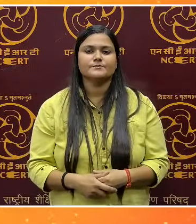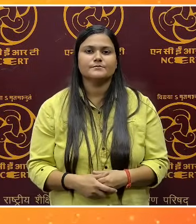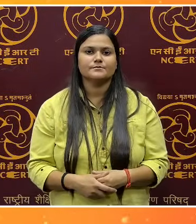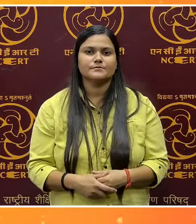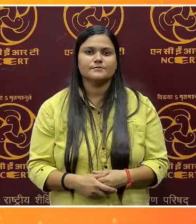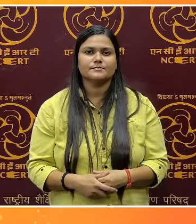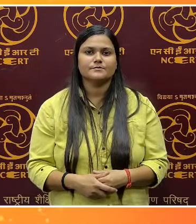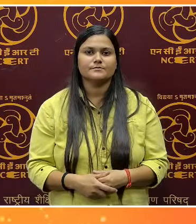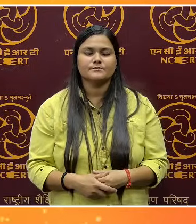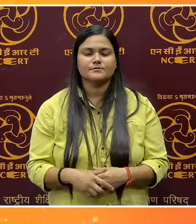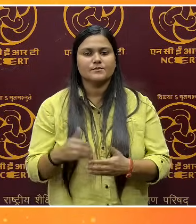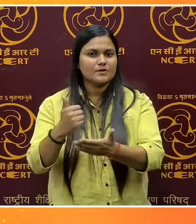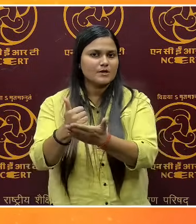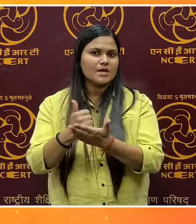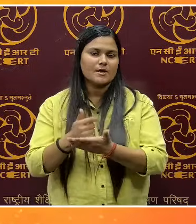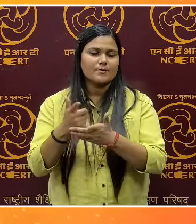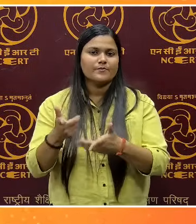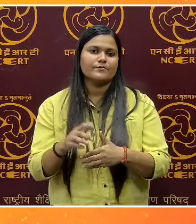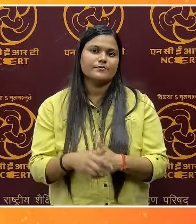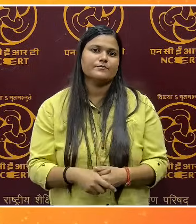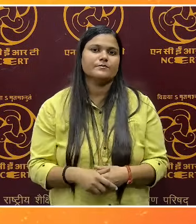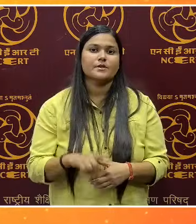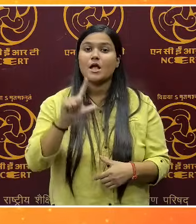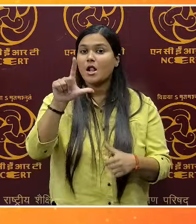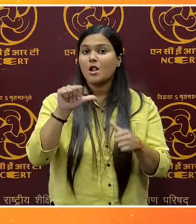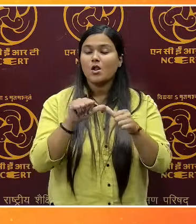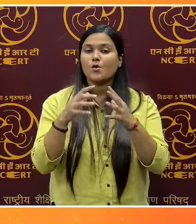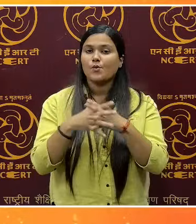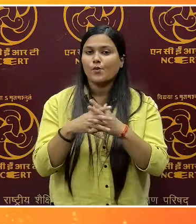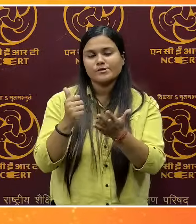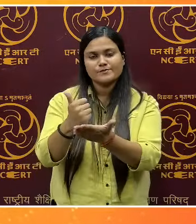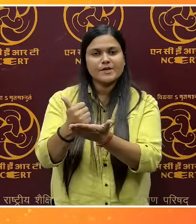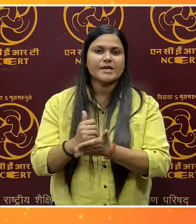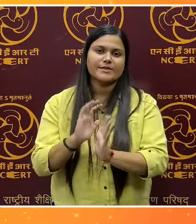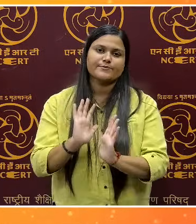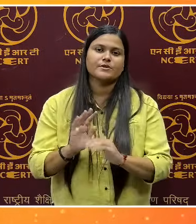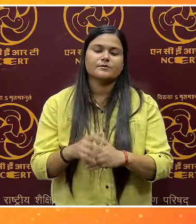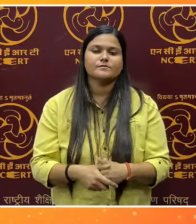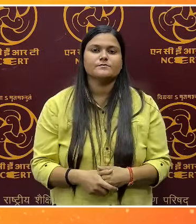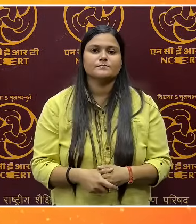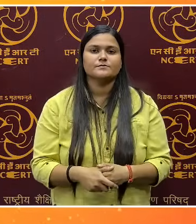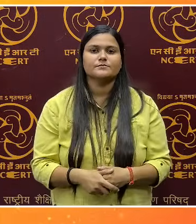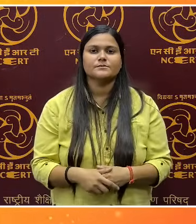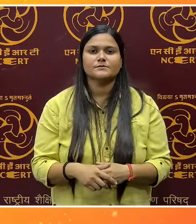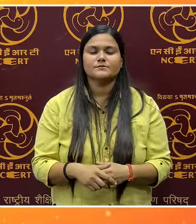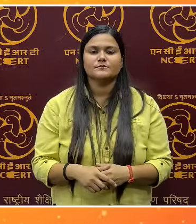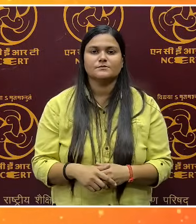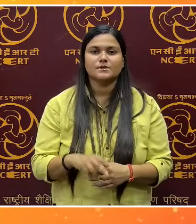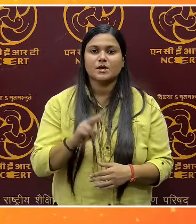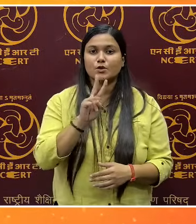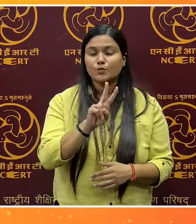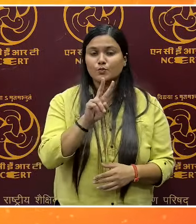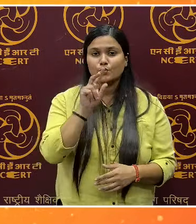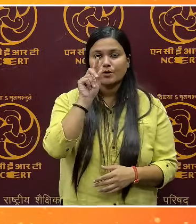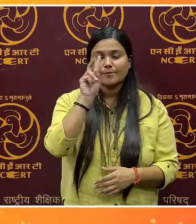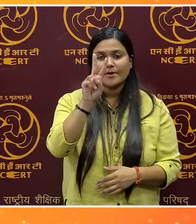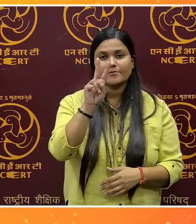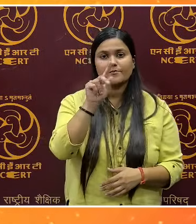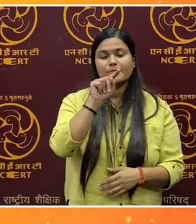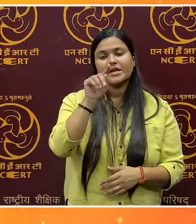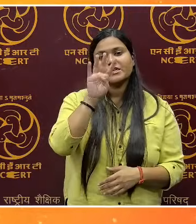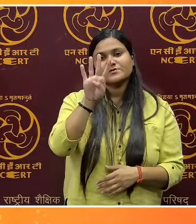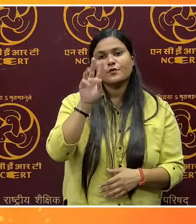You are going to help me. We are going to do with the help of laws. Okay. Okay. So here we have Shivani 2 to the power minus 4 into 2 to the